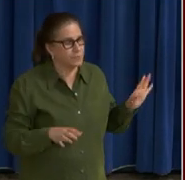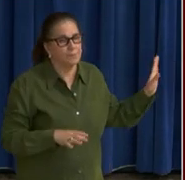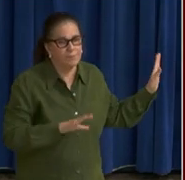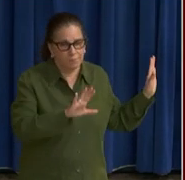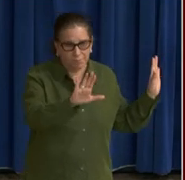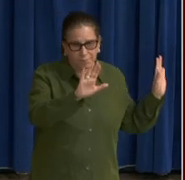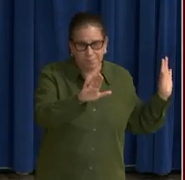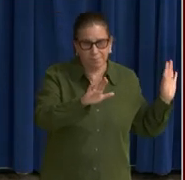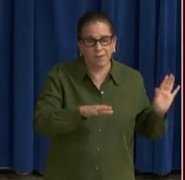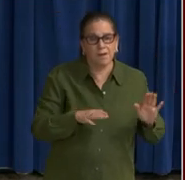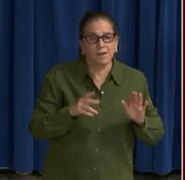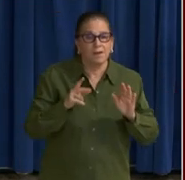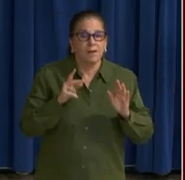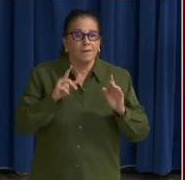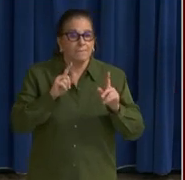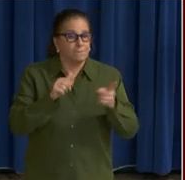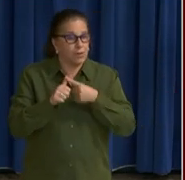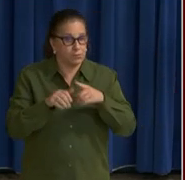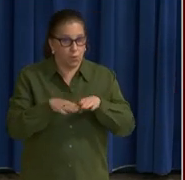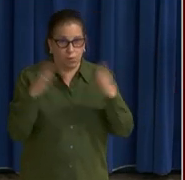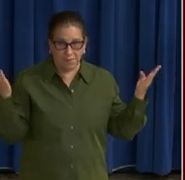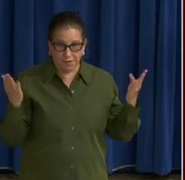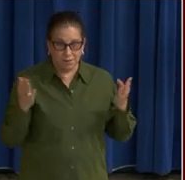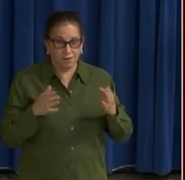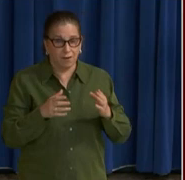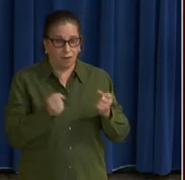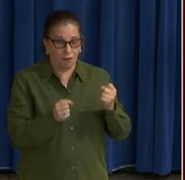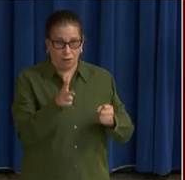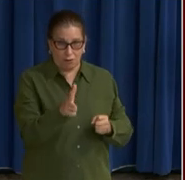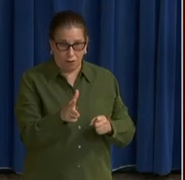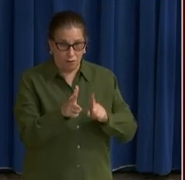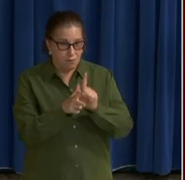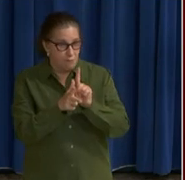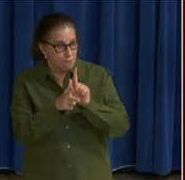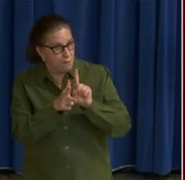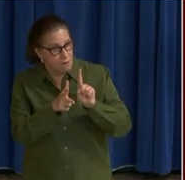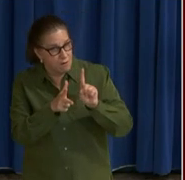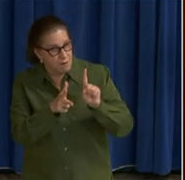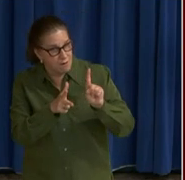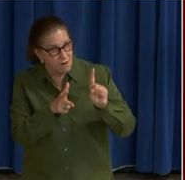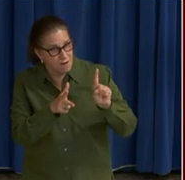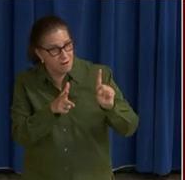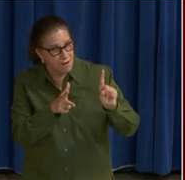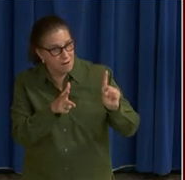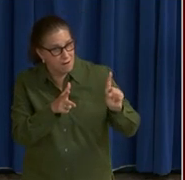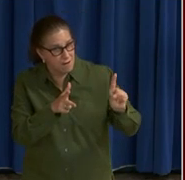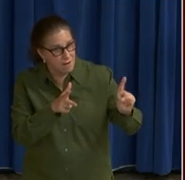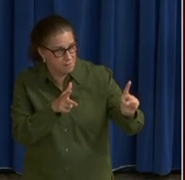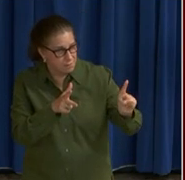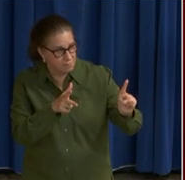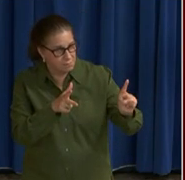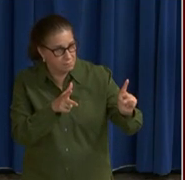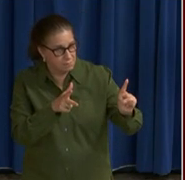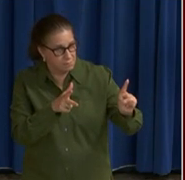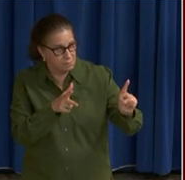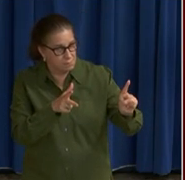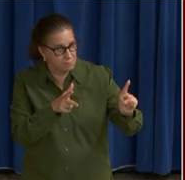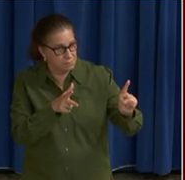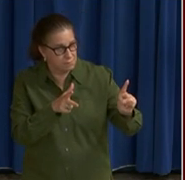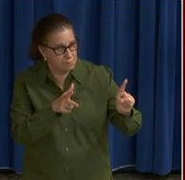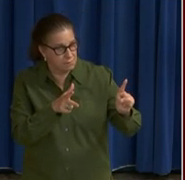vehicle. The officer began to pursue him on foot. He realized that the person had gained too much of a distance from him. When he turned